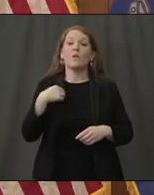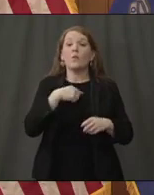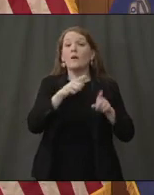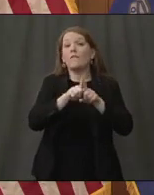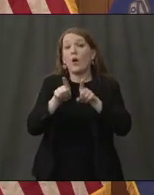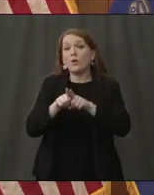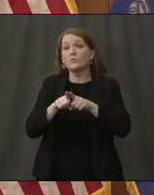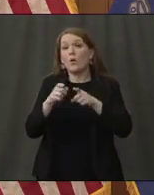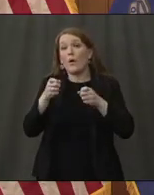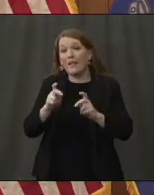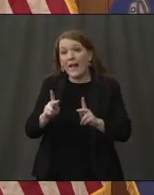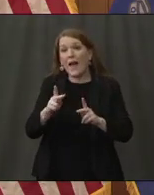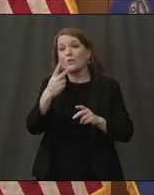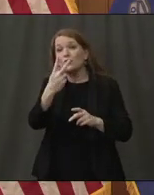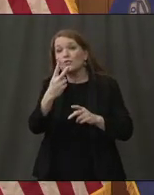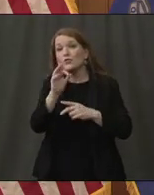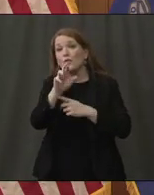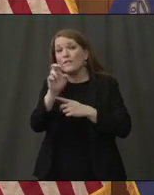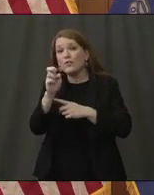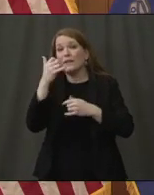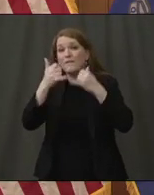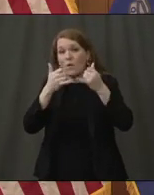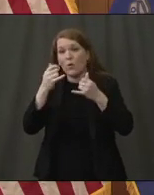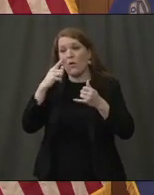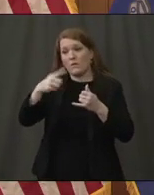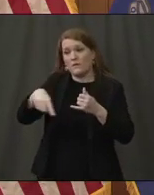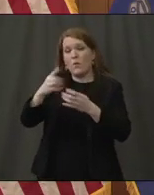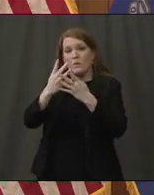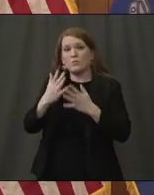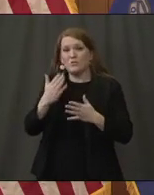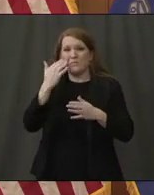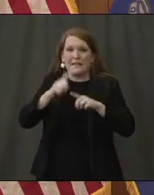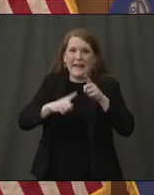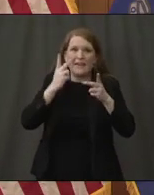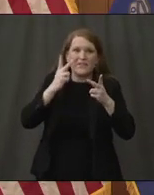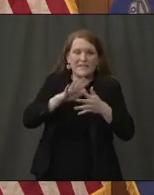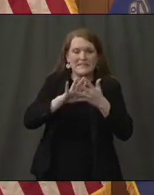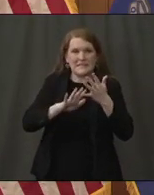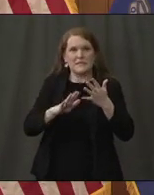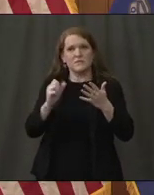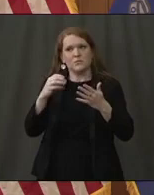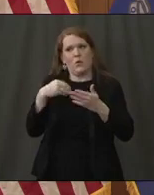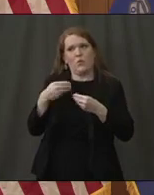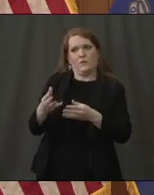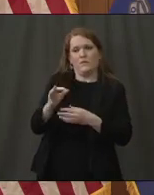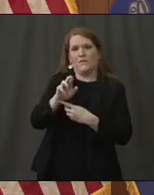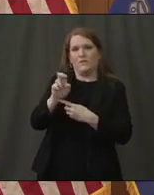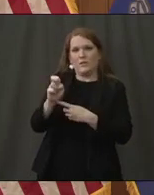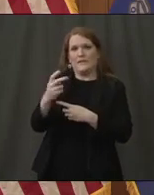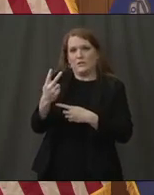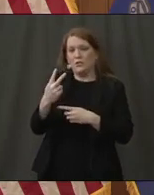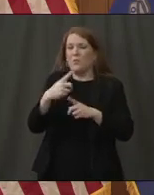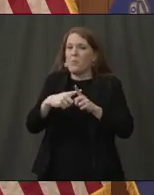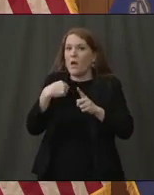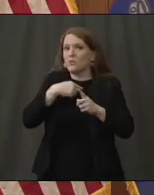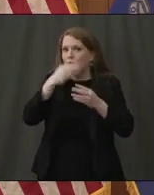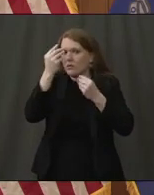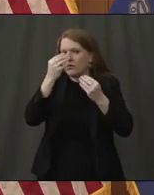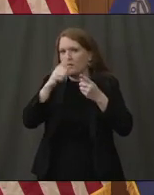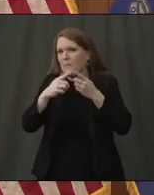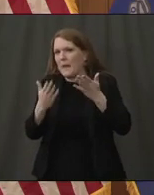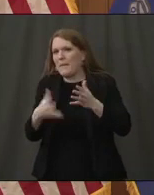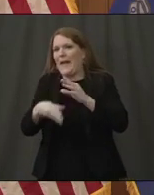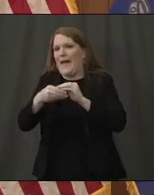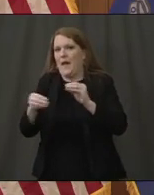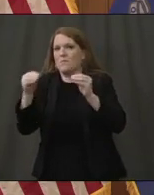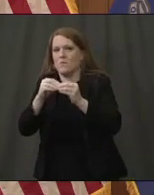phone calls per week to the offender population and currently in discussions to expand those. We've suspended the copay